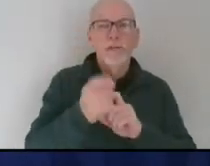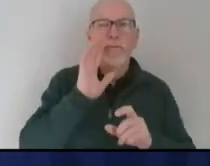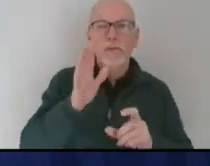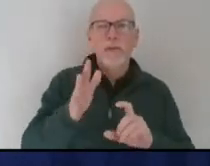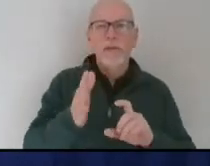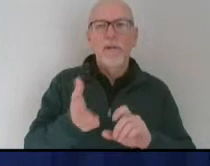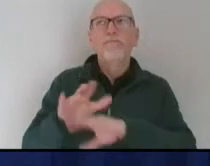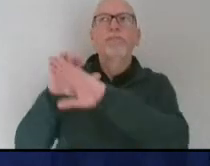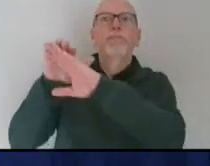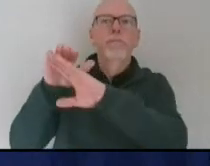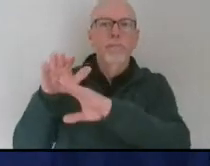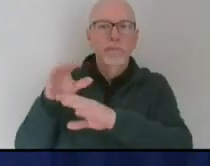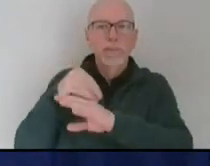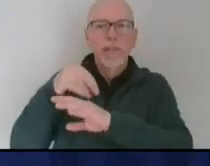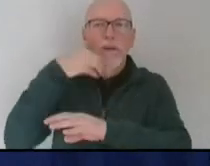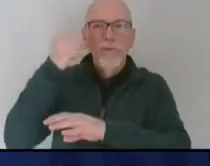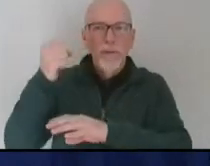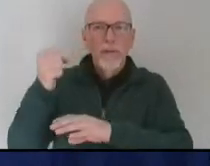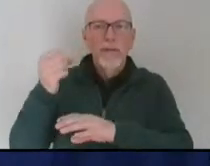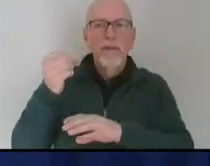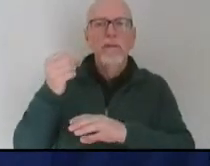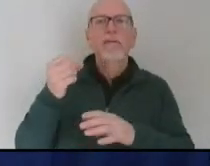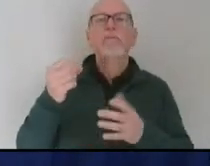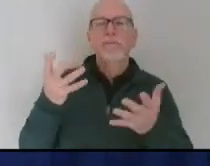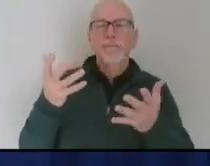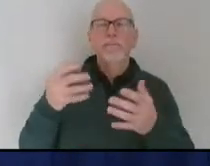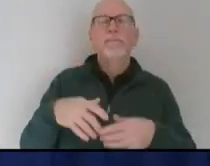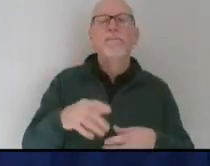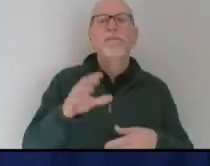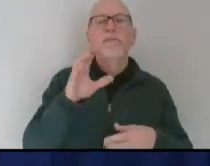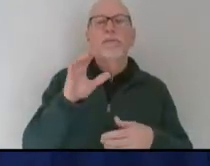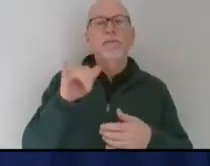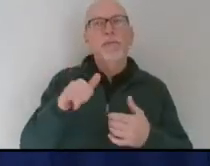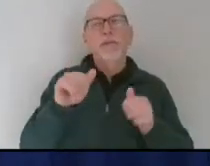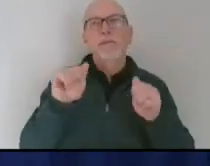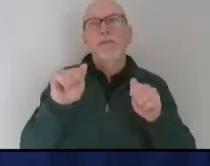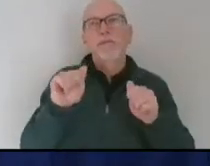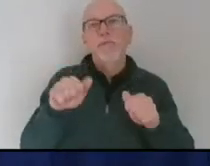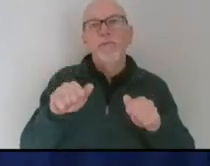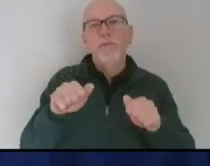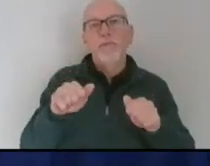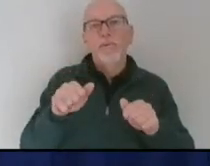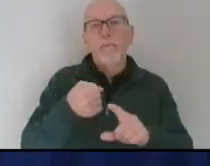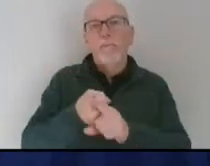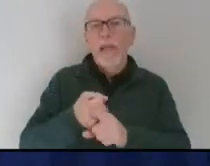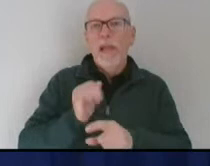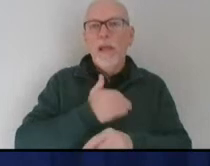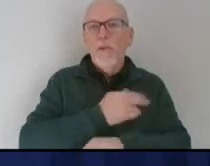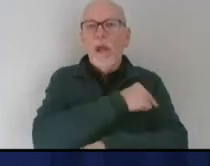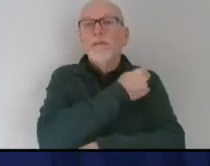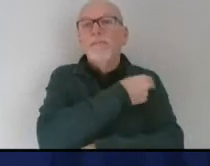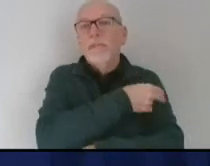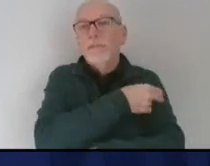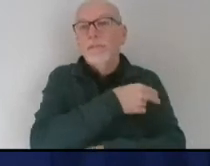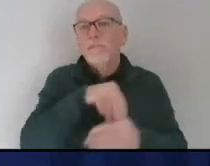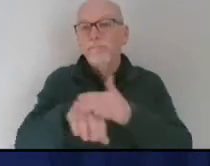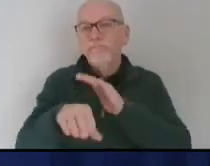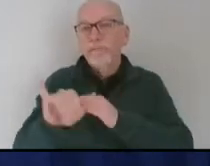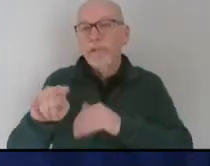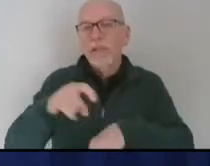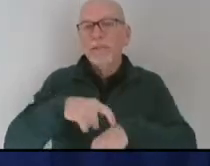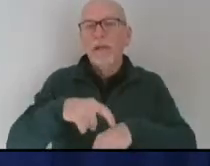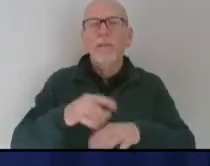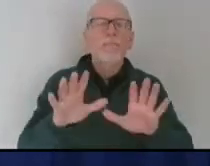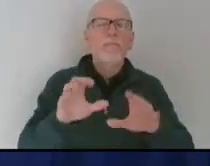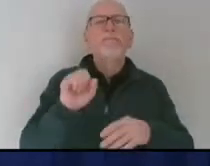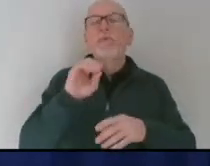increased cases in our elderly or older age groups, which may very well impact our hospitalizations at that time. So